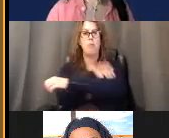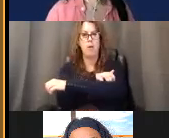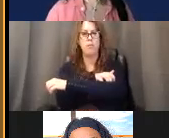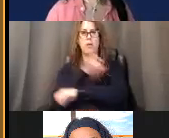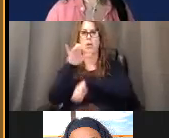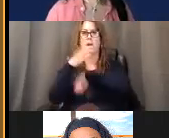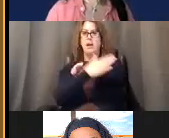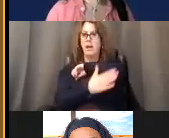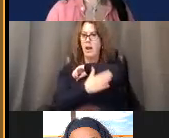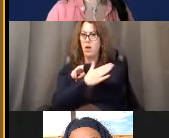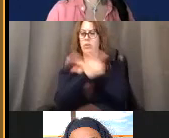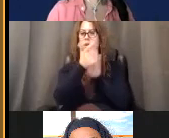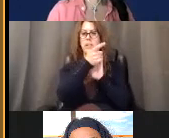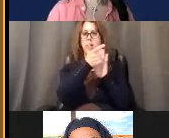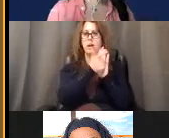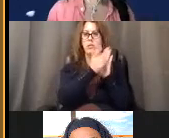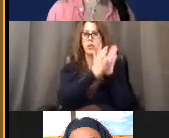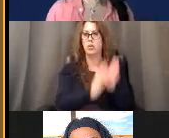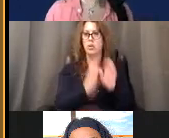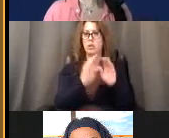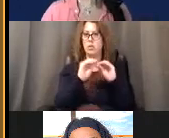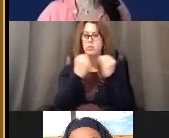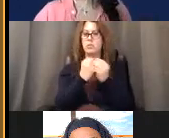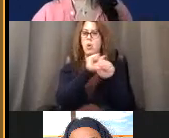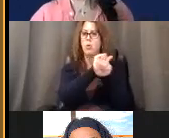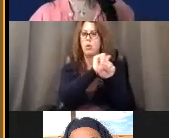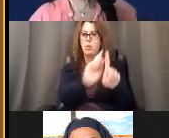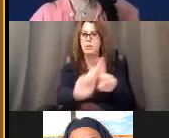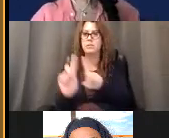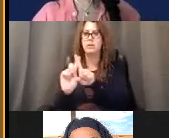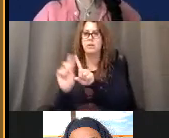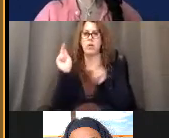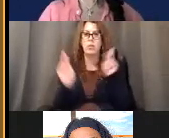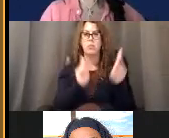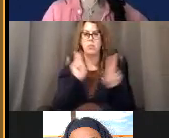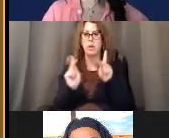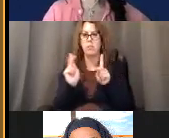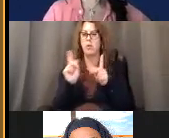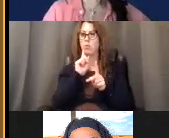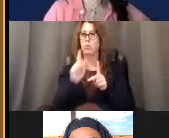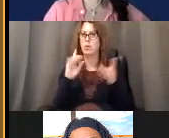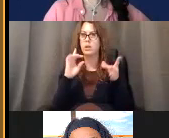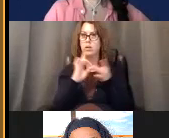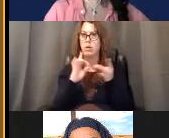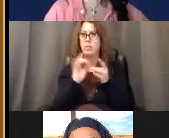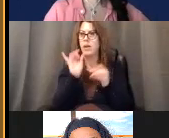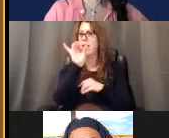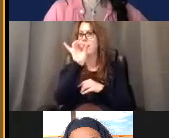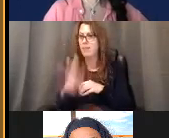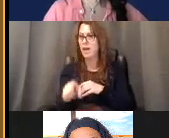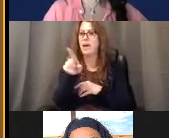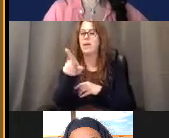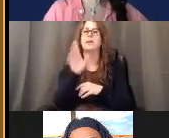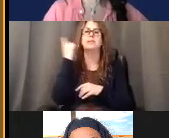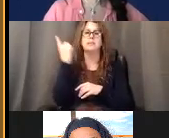office, working with a cross-sector of folks, articulated this as an actual shift that they will moving